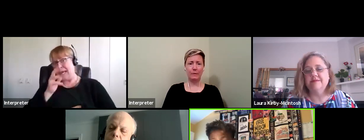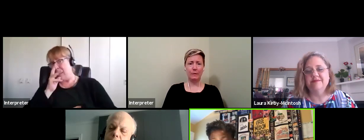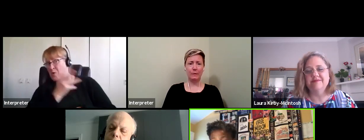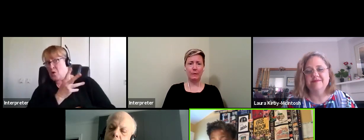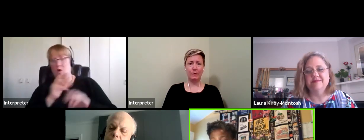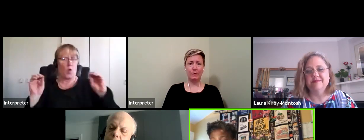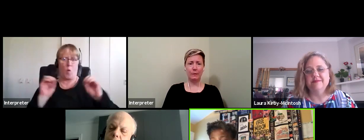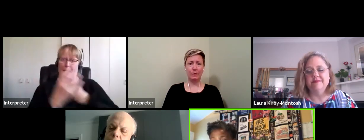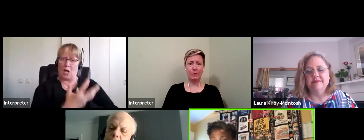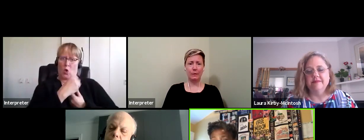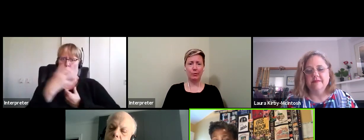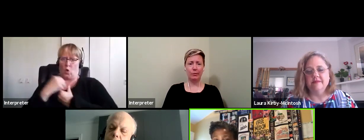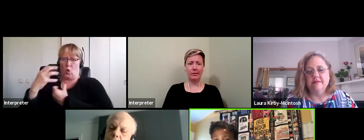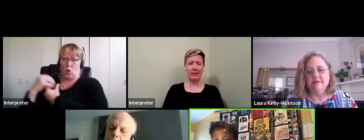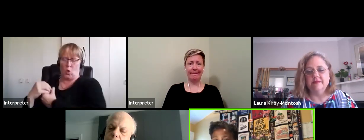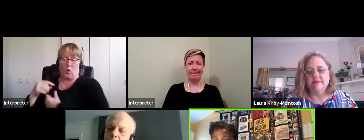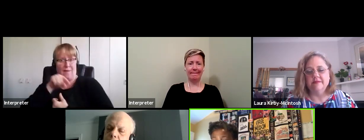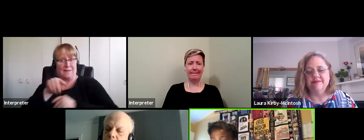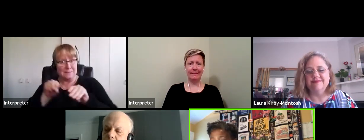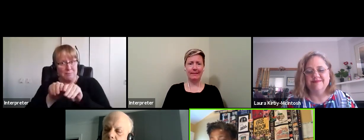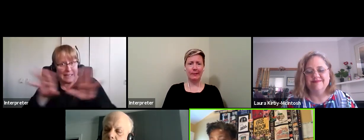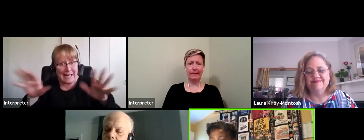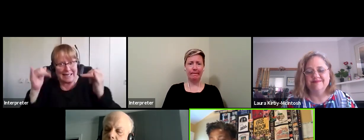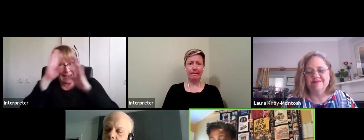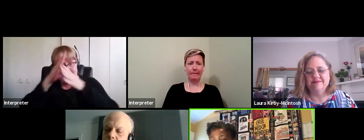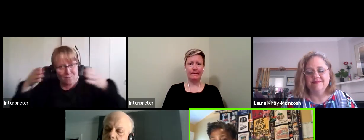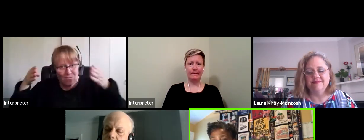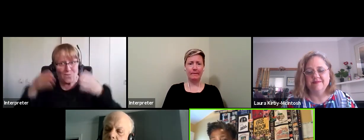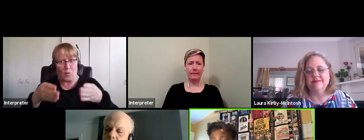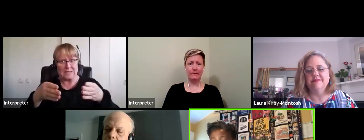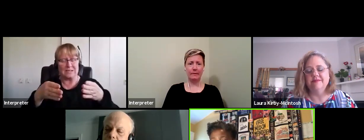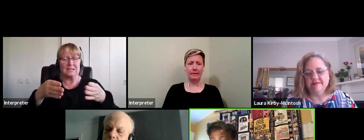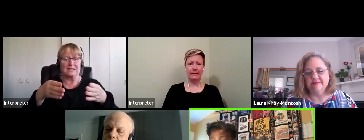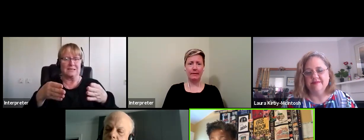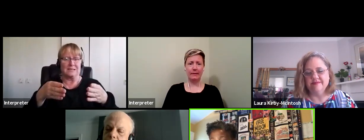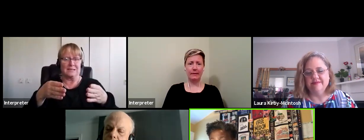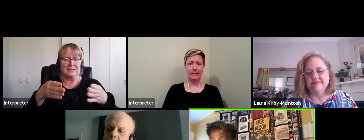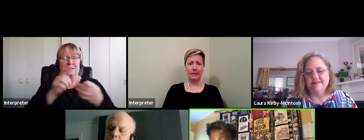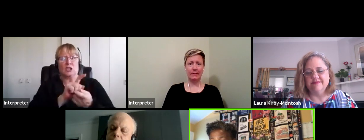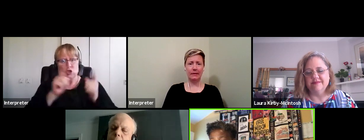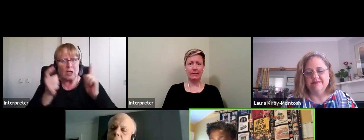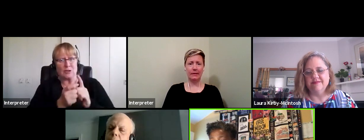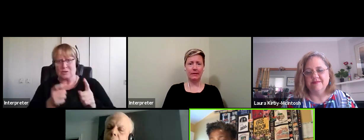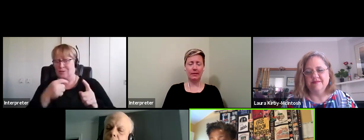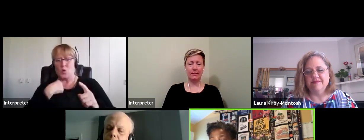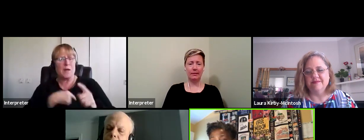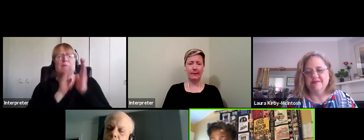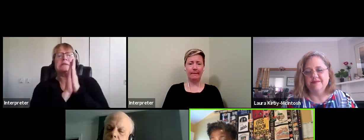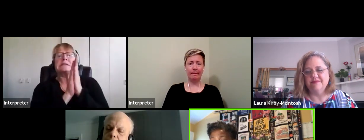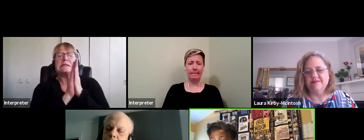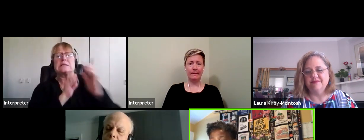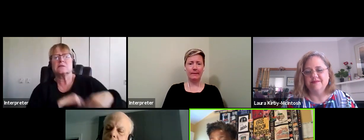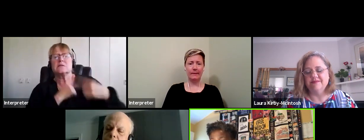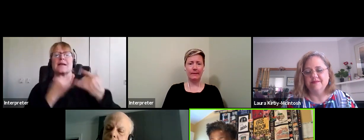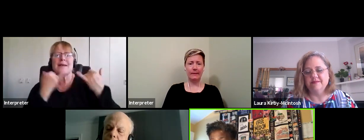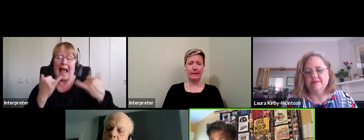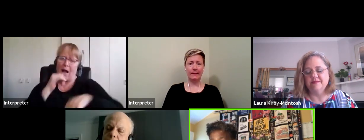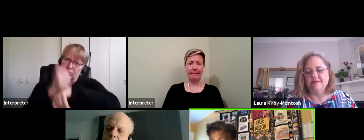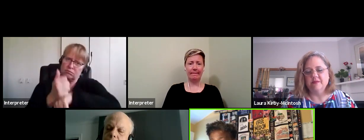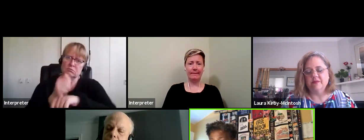pandemic provides us with an opportunity to focus on some long-standing changes that we've been asking for. With respect to